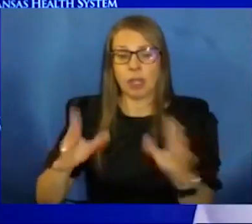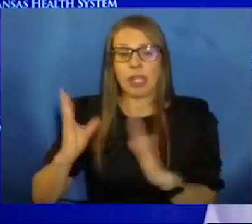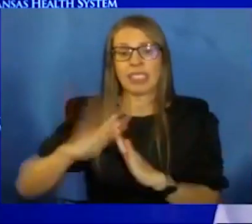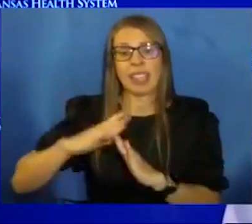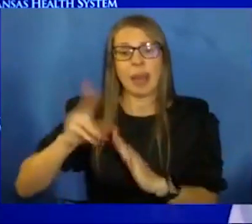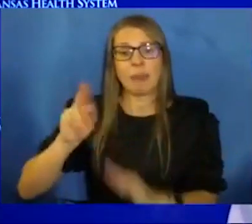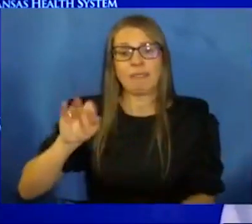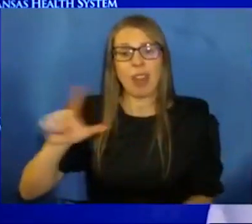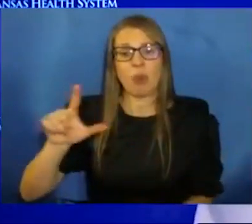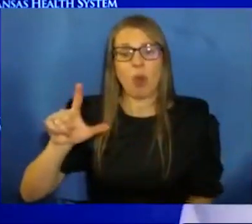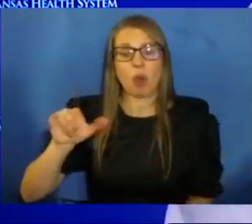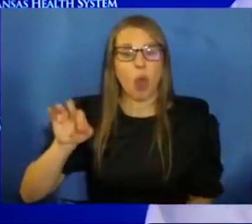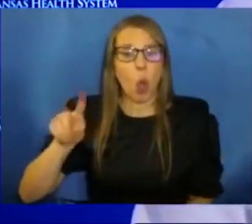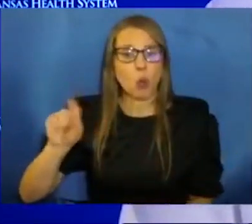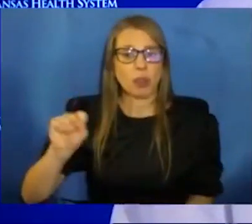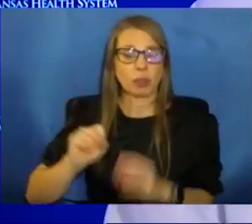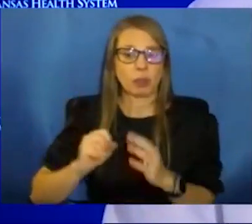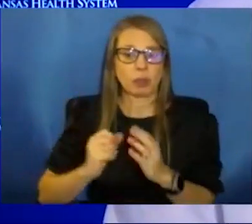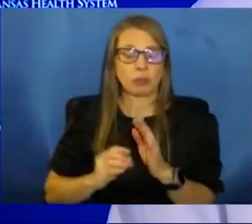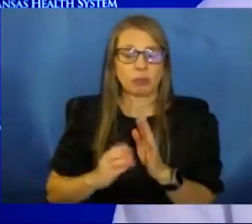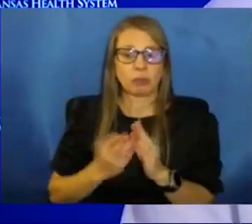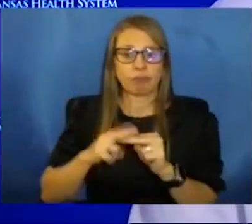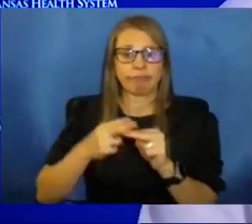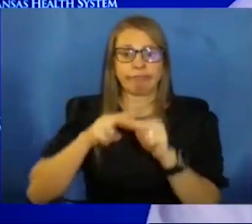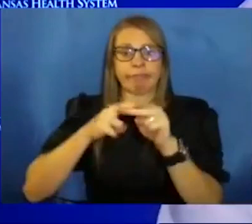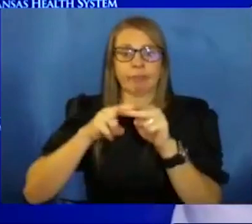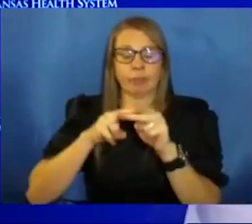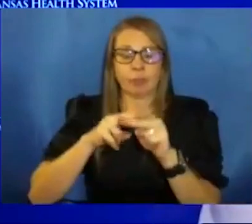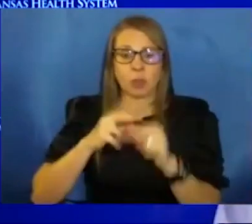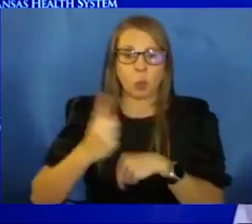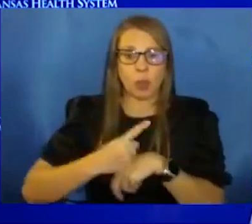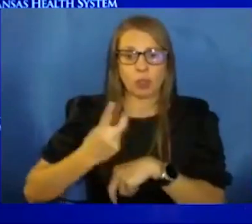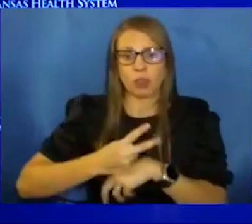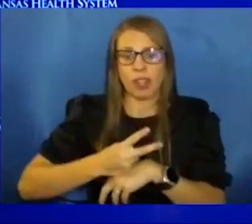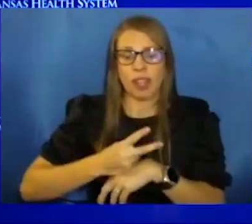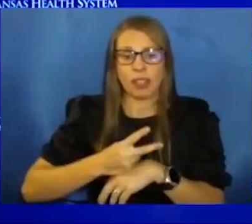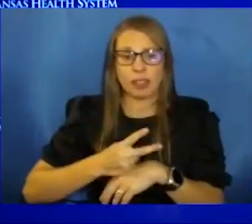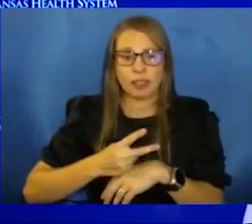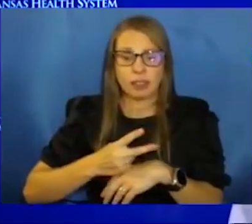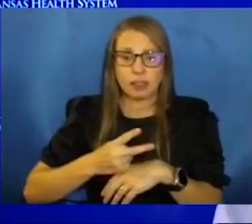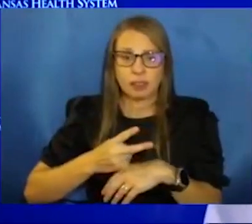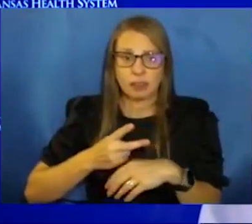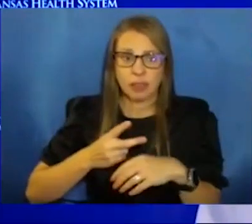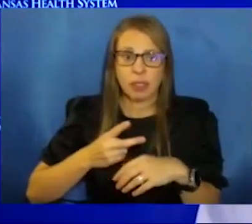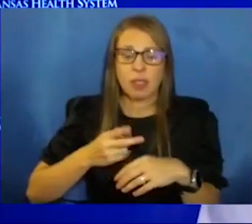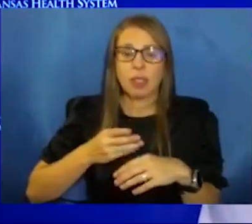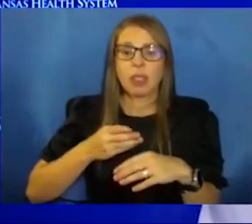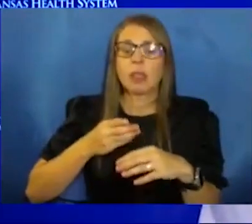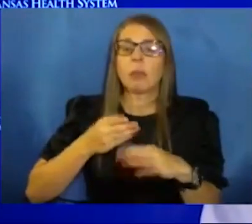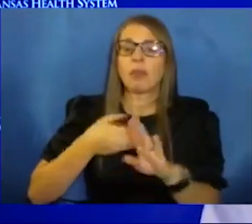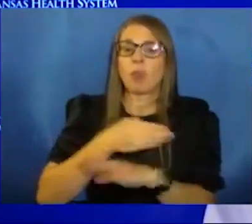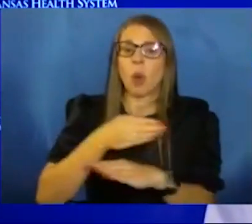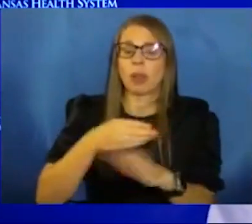can't be vaccinated. So I don't know the numbers at Children's Mercy. It will be great to get those on Monday. But it's